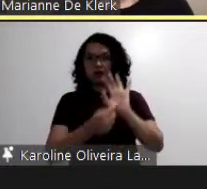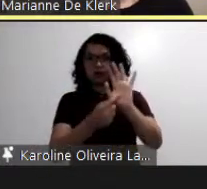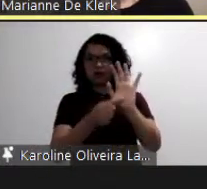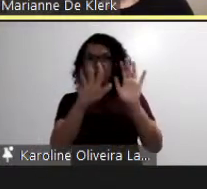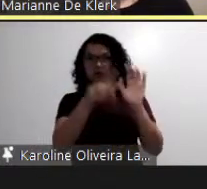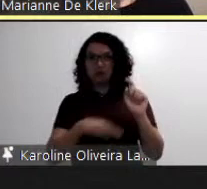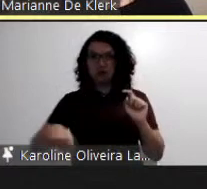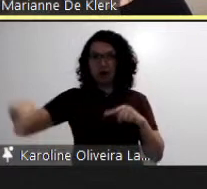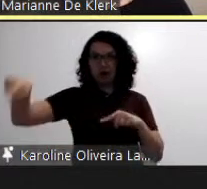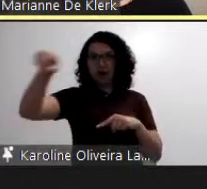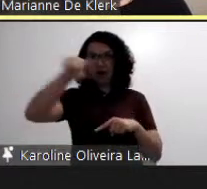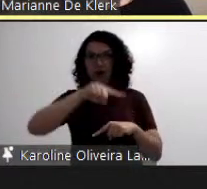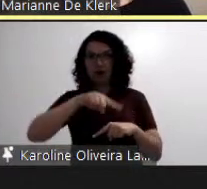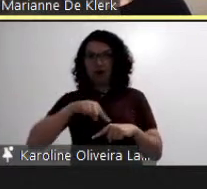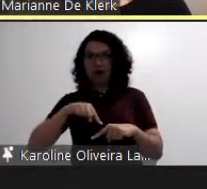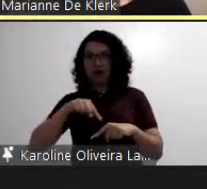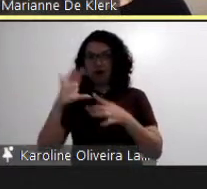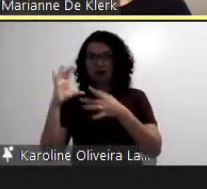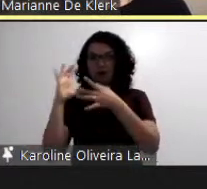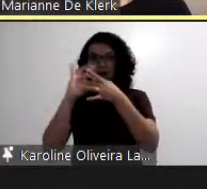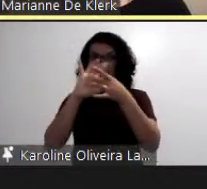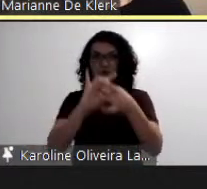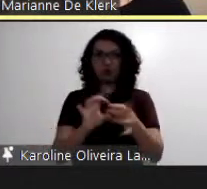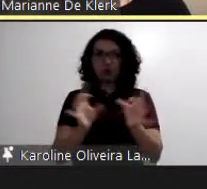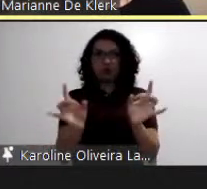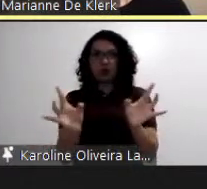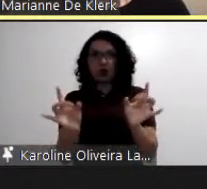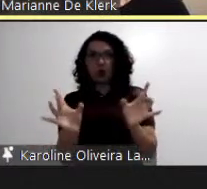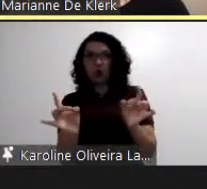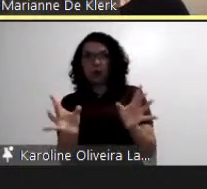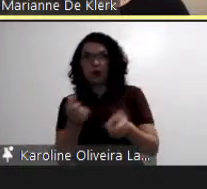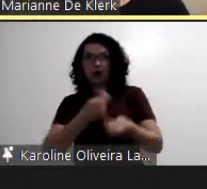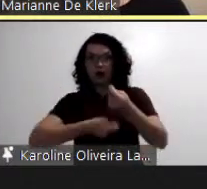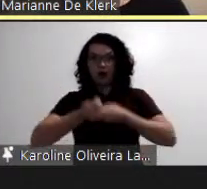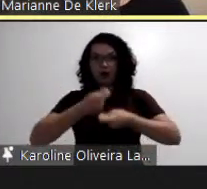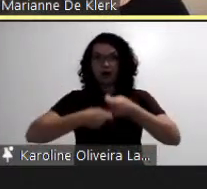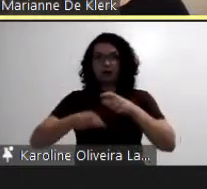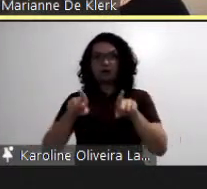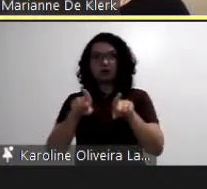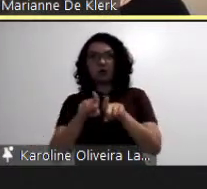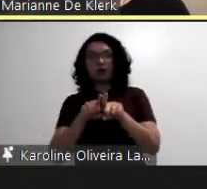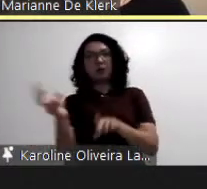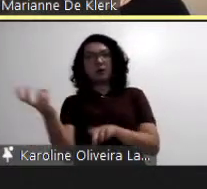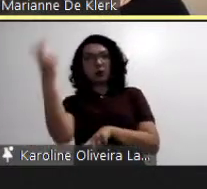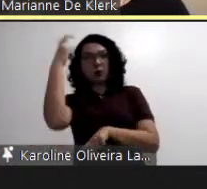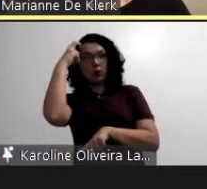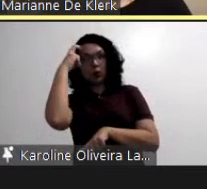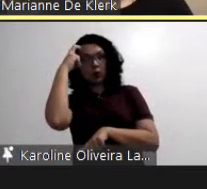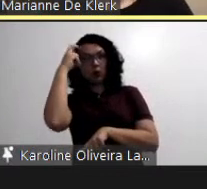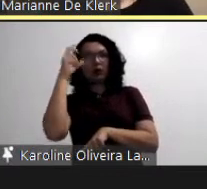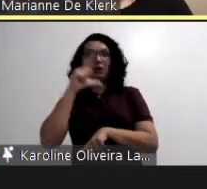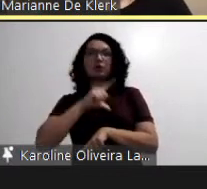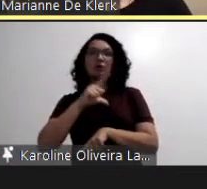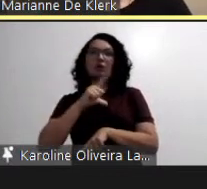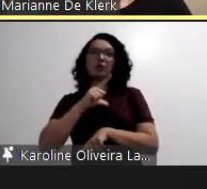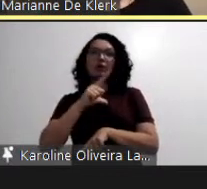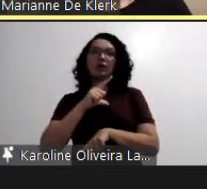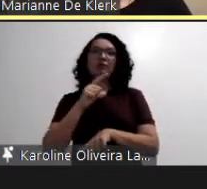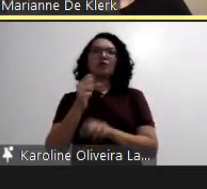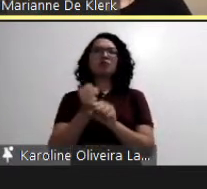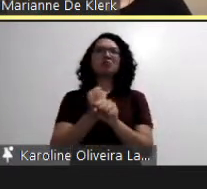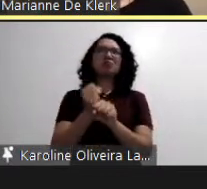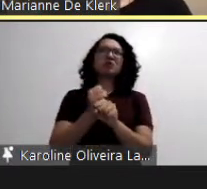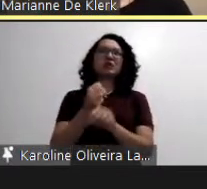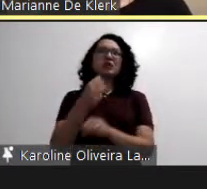city. In the 1940s, it was still a market, exuberant, used by farmers from the area to sell their